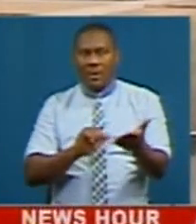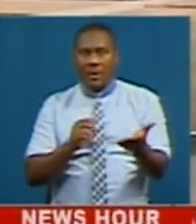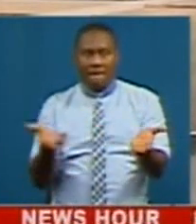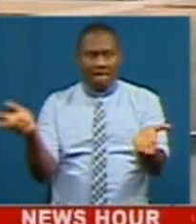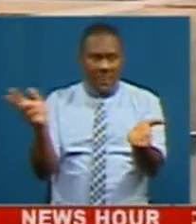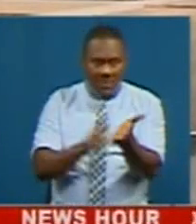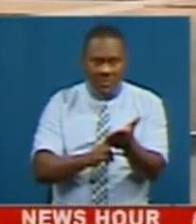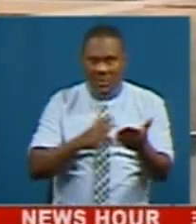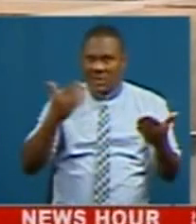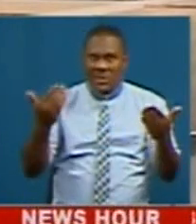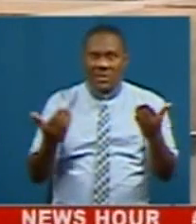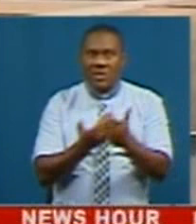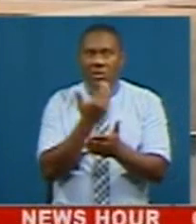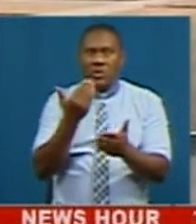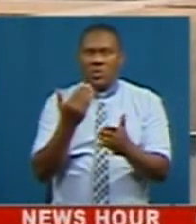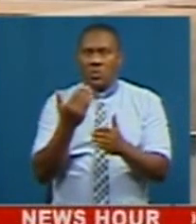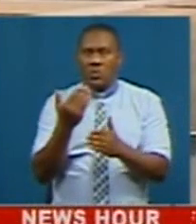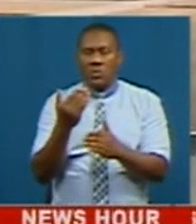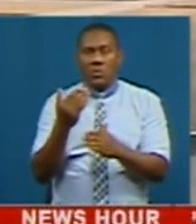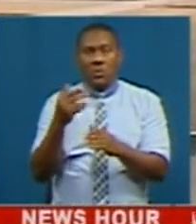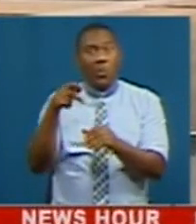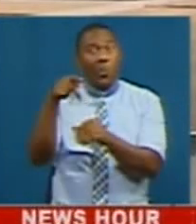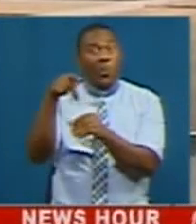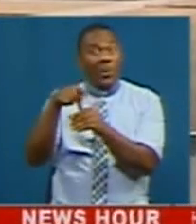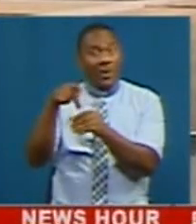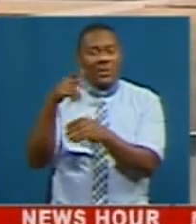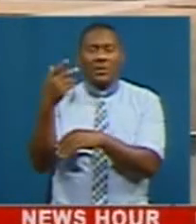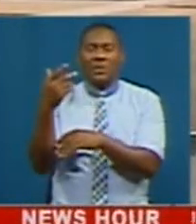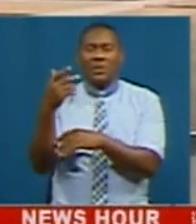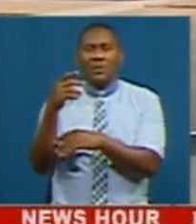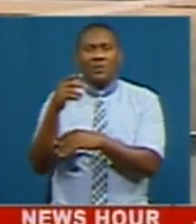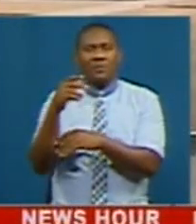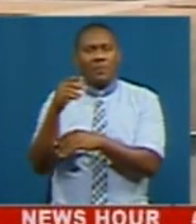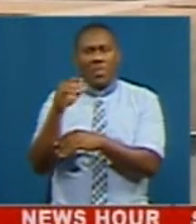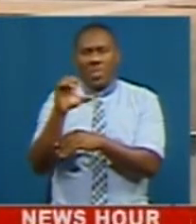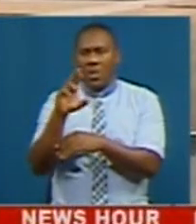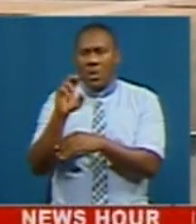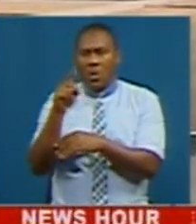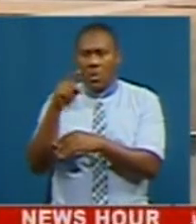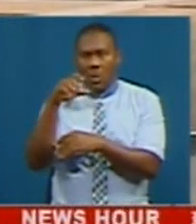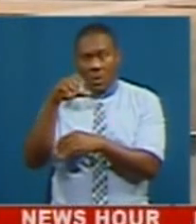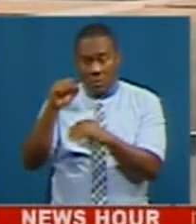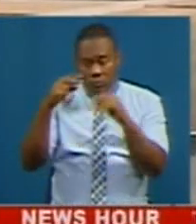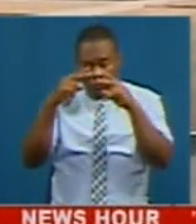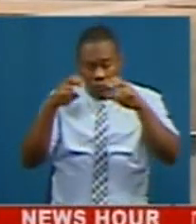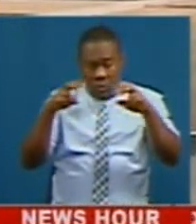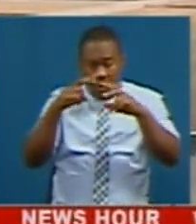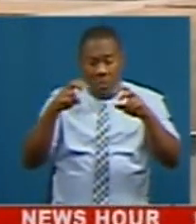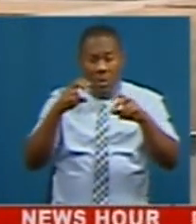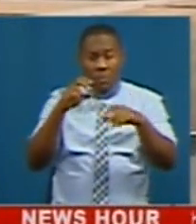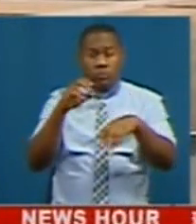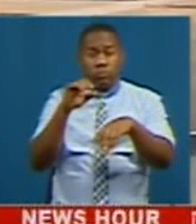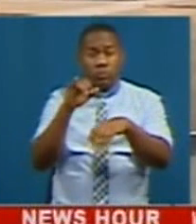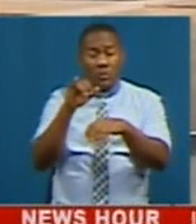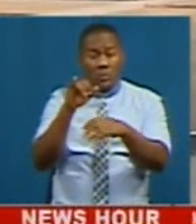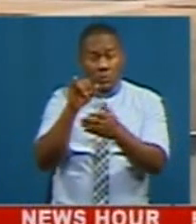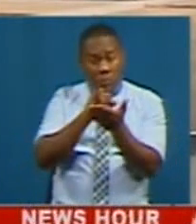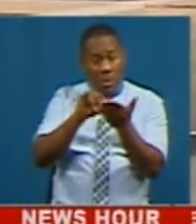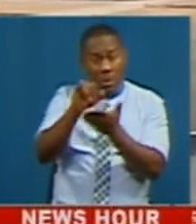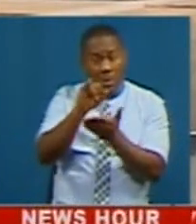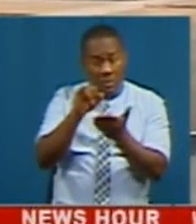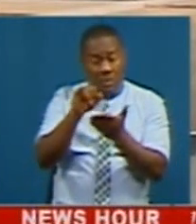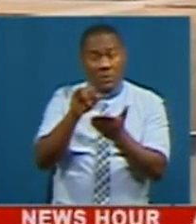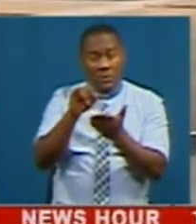potato varieties developed by research scientists at the Crops Research Institute of the Council for Scientific and